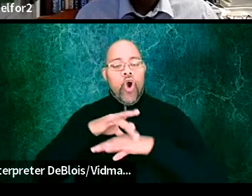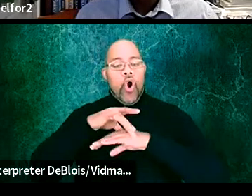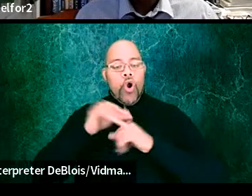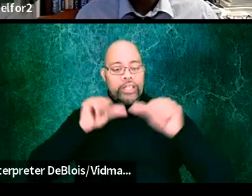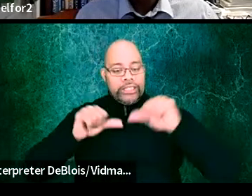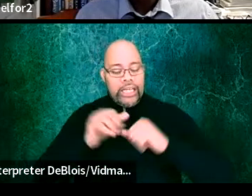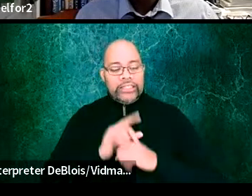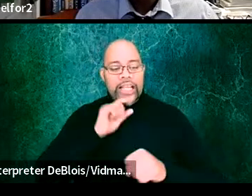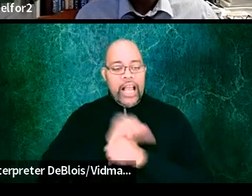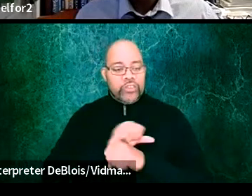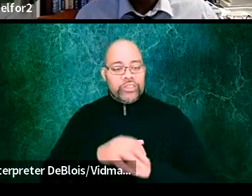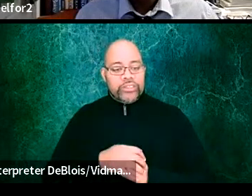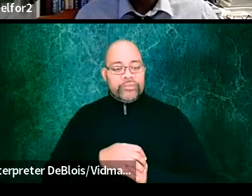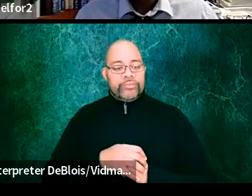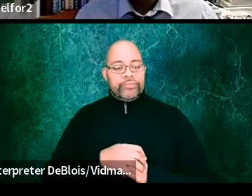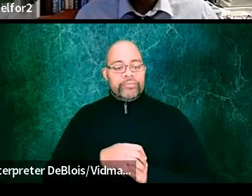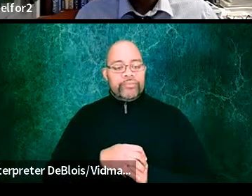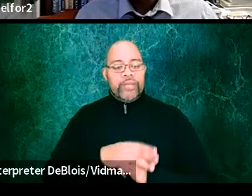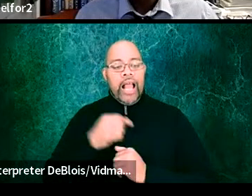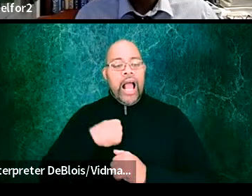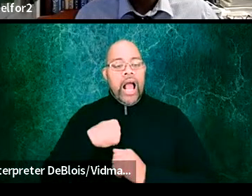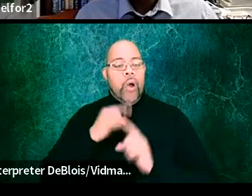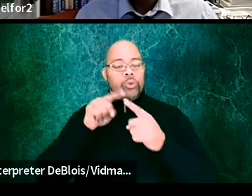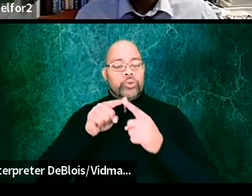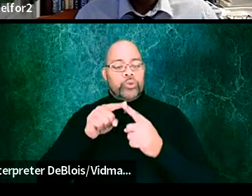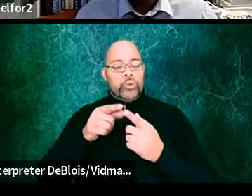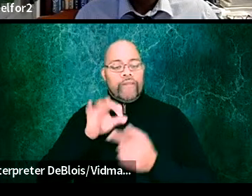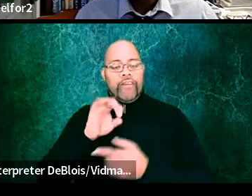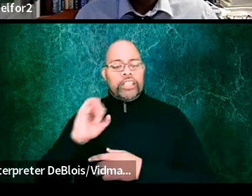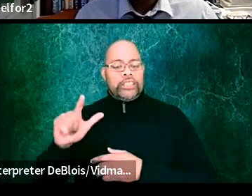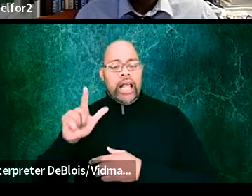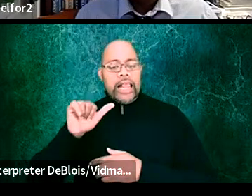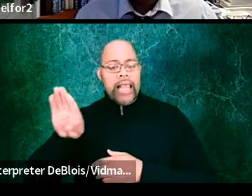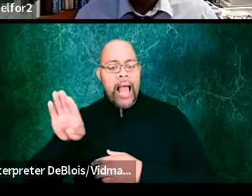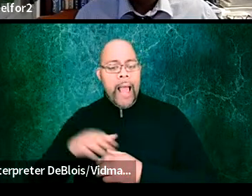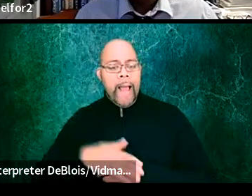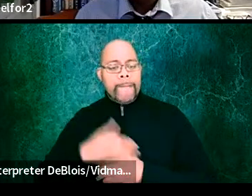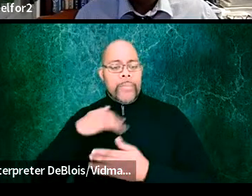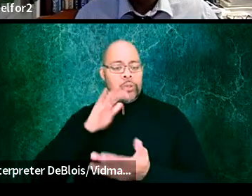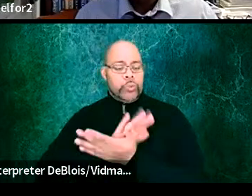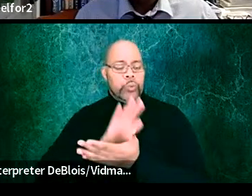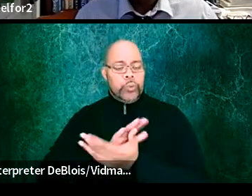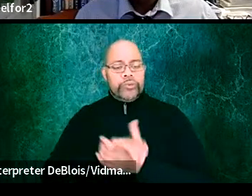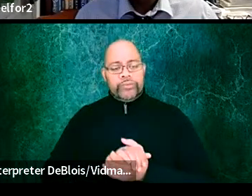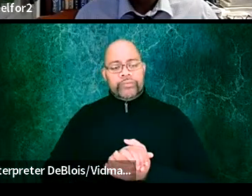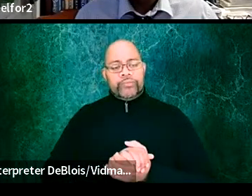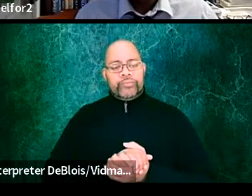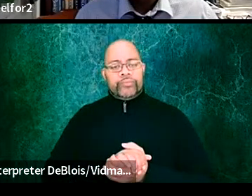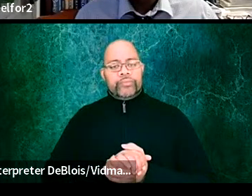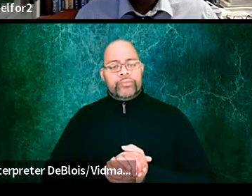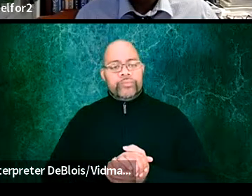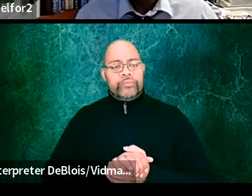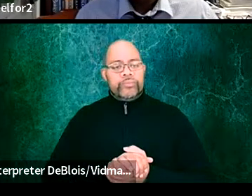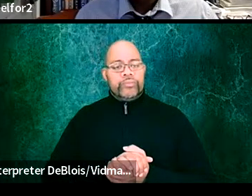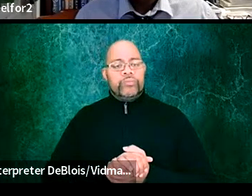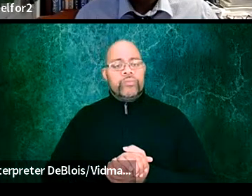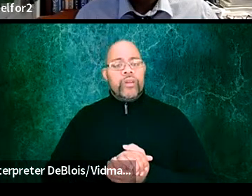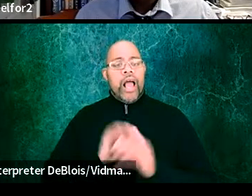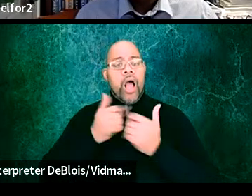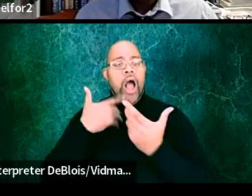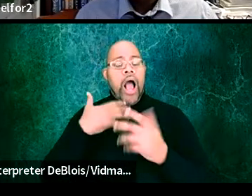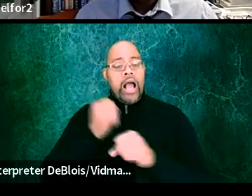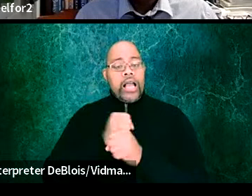science, actually. And I worked in like a fossil lab at my school. But the way that I